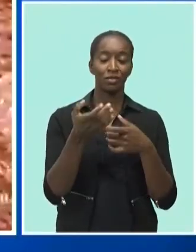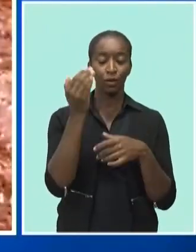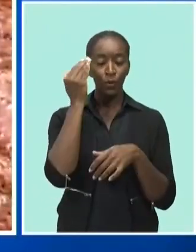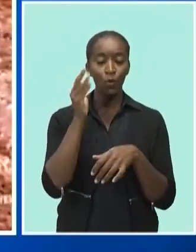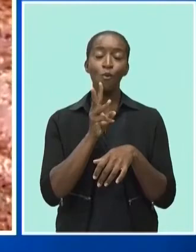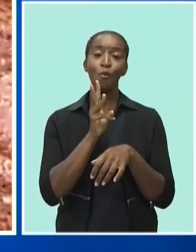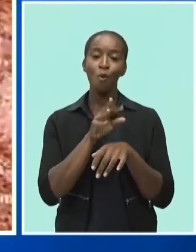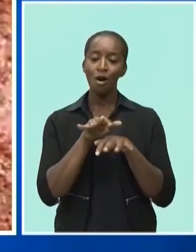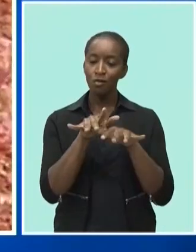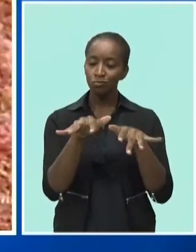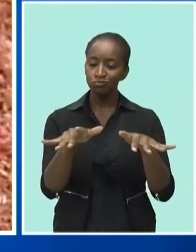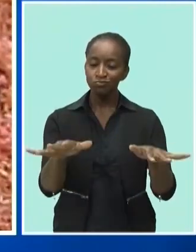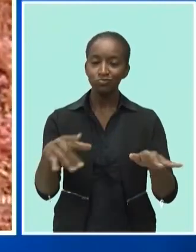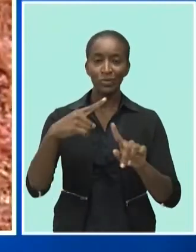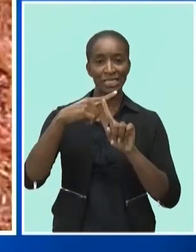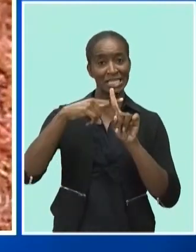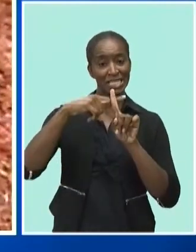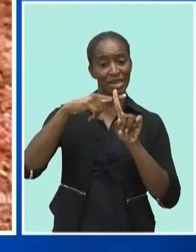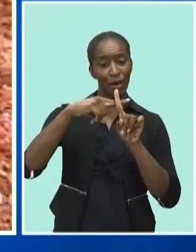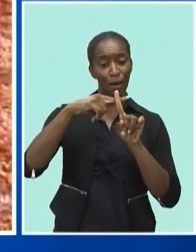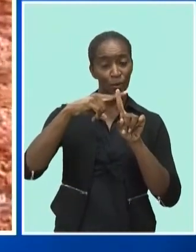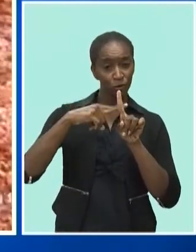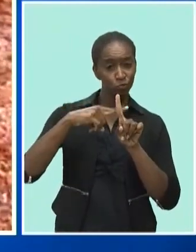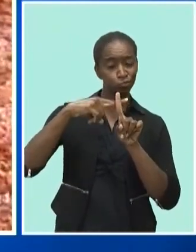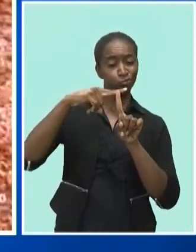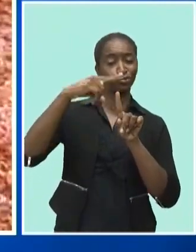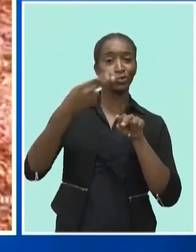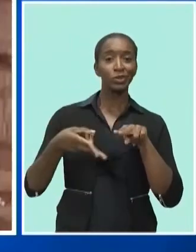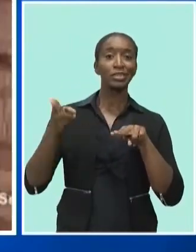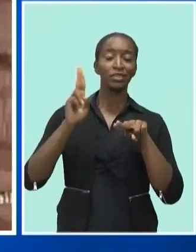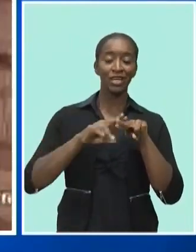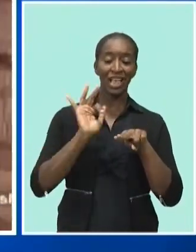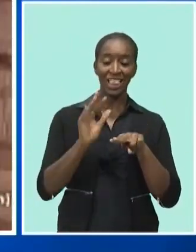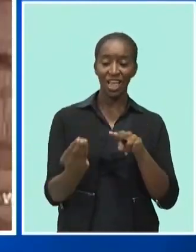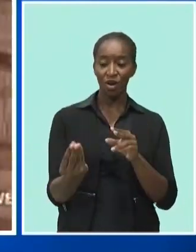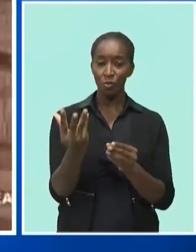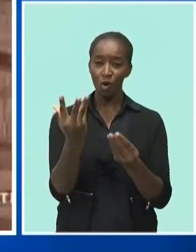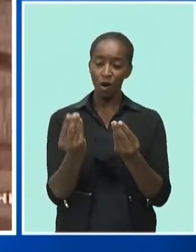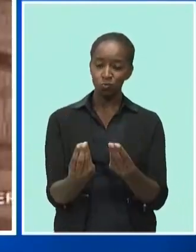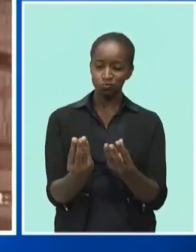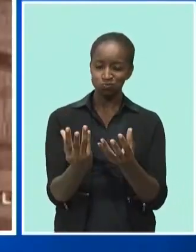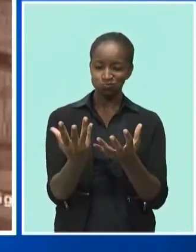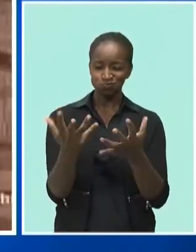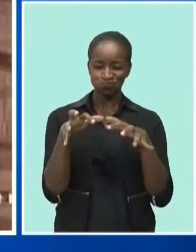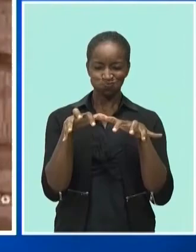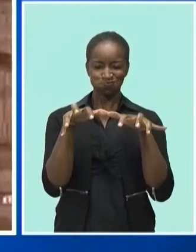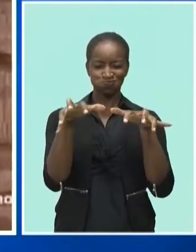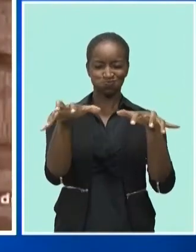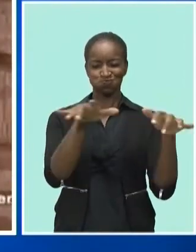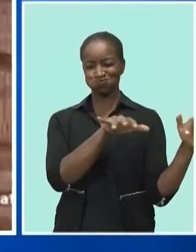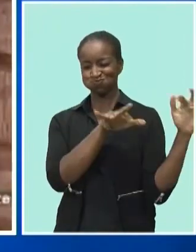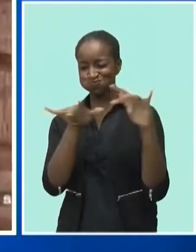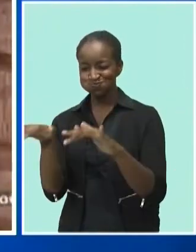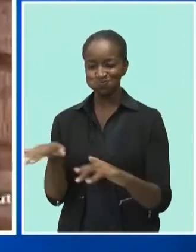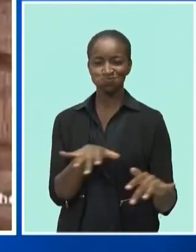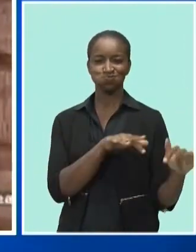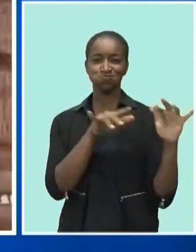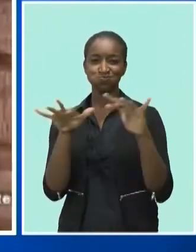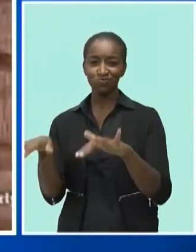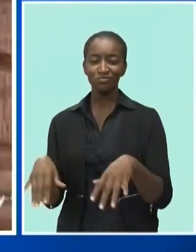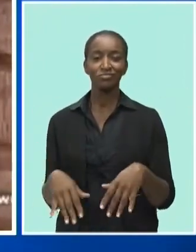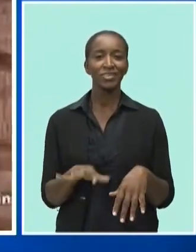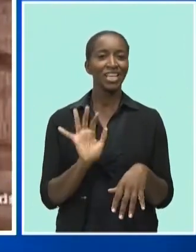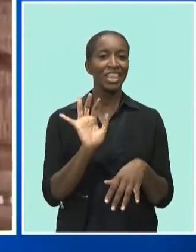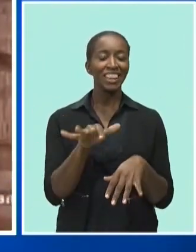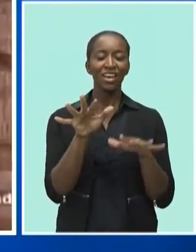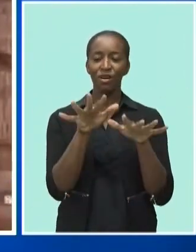causing the seaweed to bloom in larger amounts. Mr. Levy agrees. We have global warming that is going into